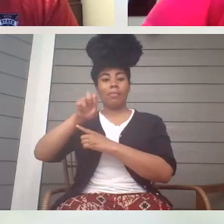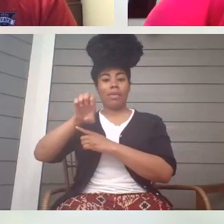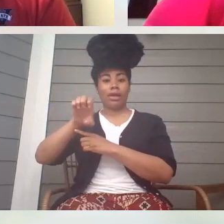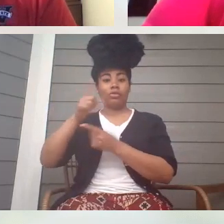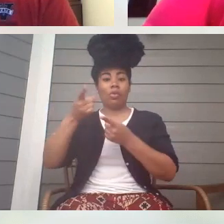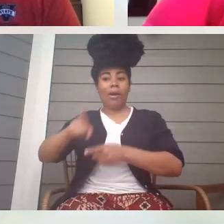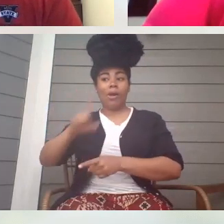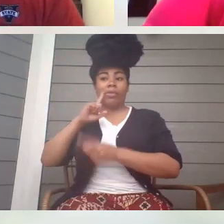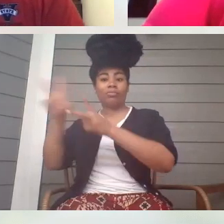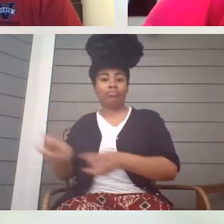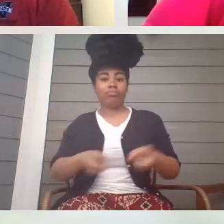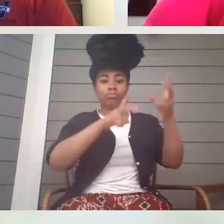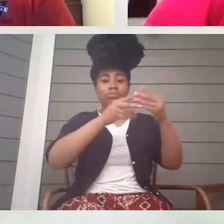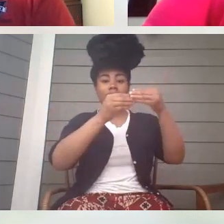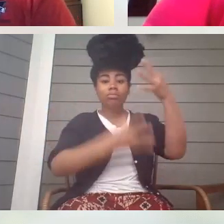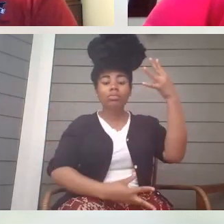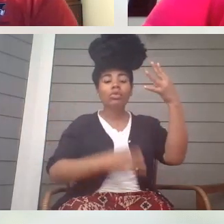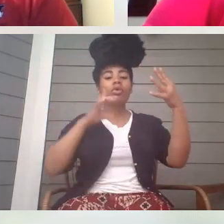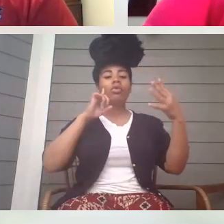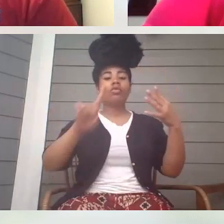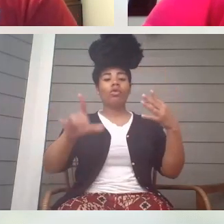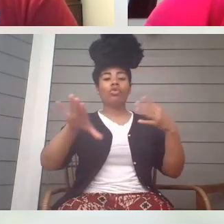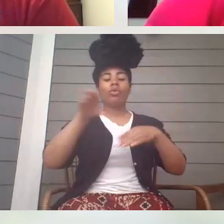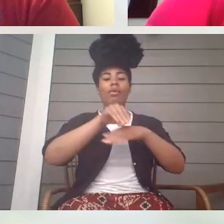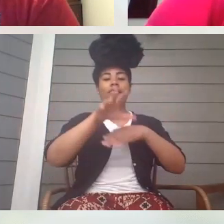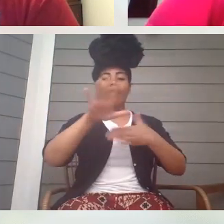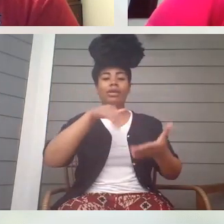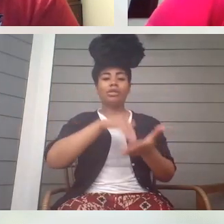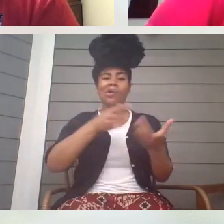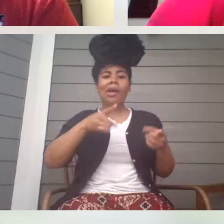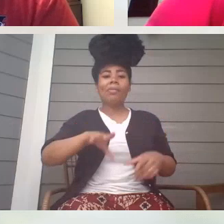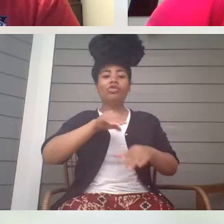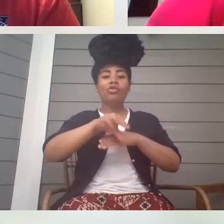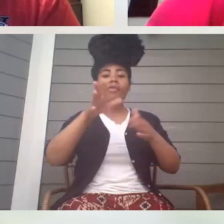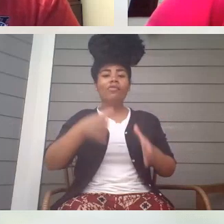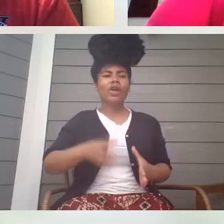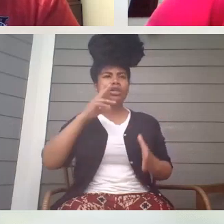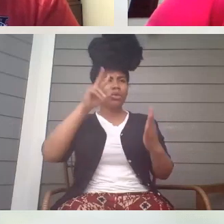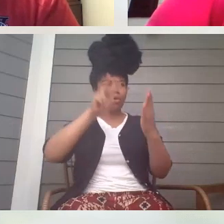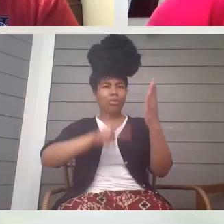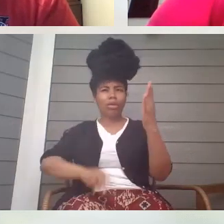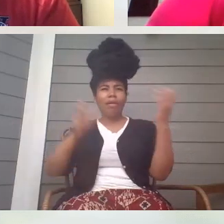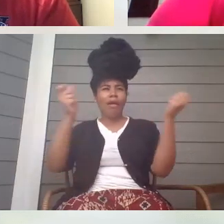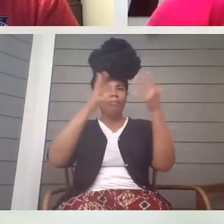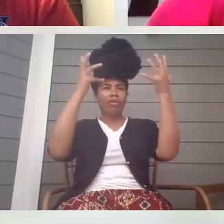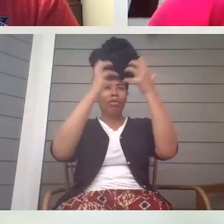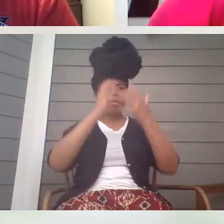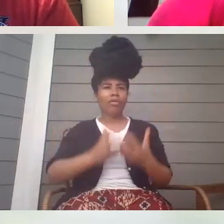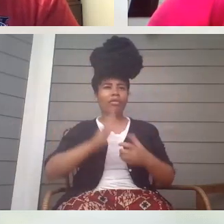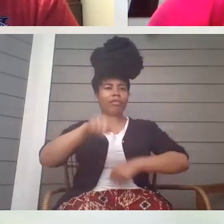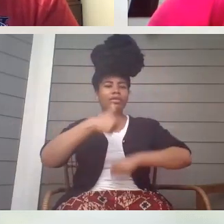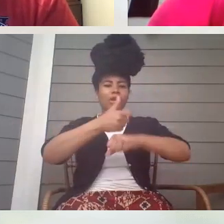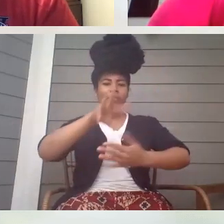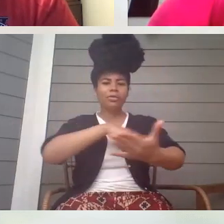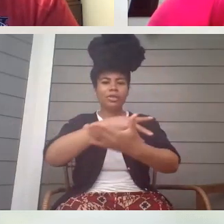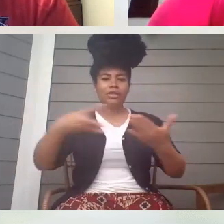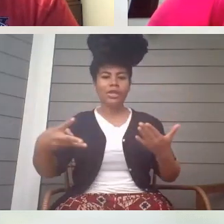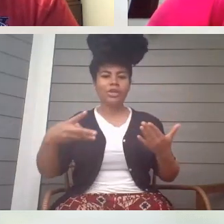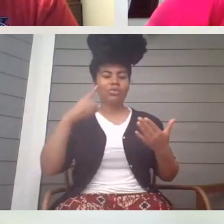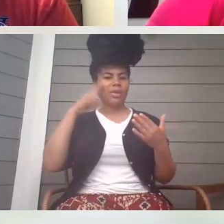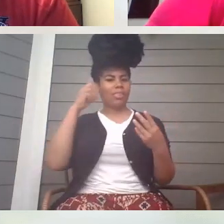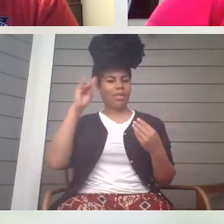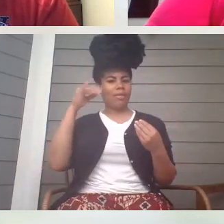lives. Your advising center will then review this information and build your schedule according to your major and keeping your survey responses in